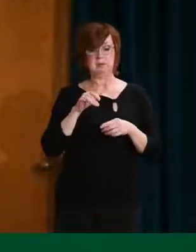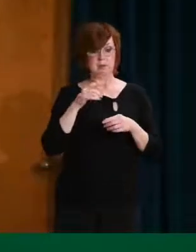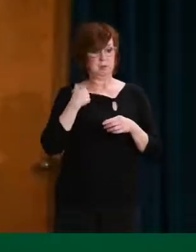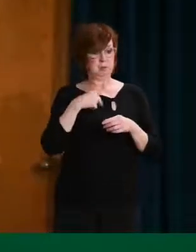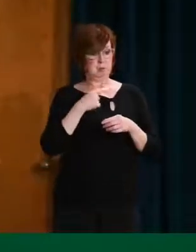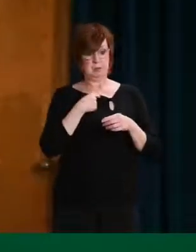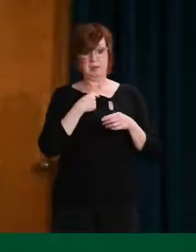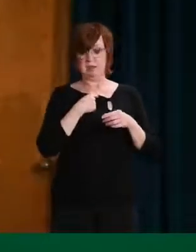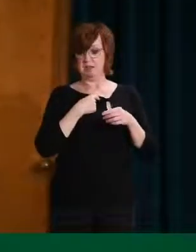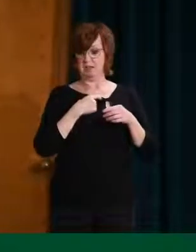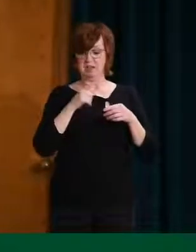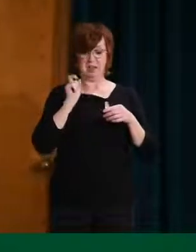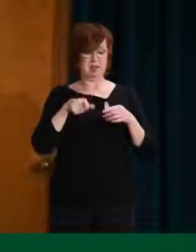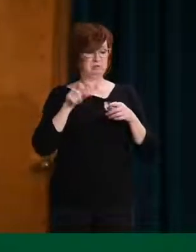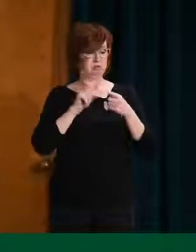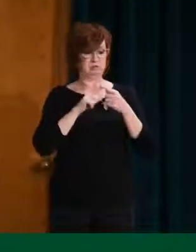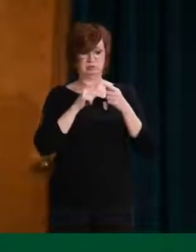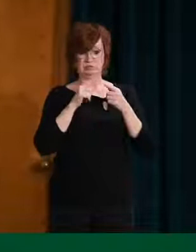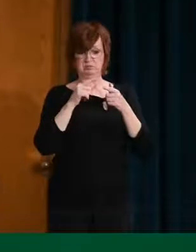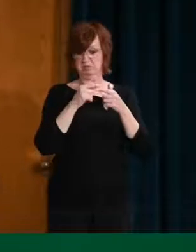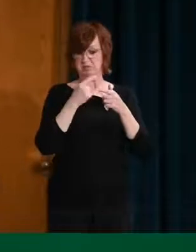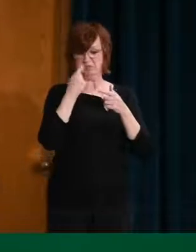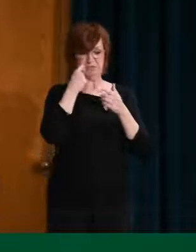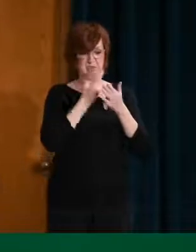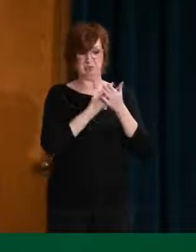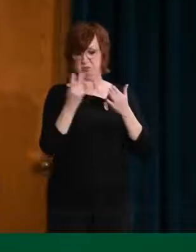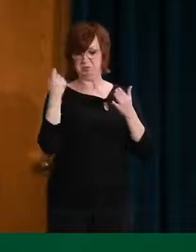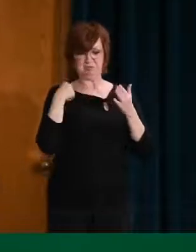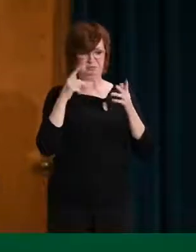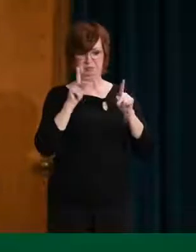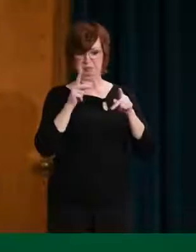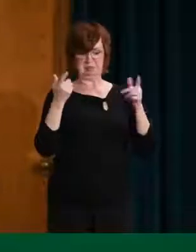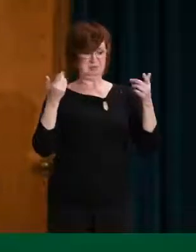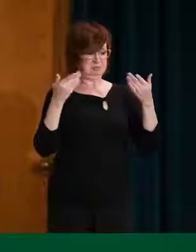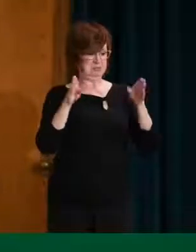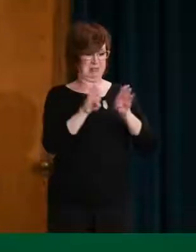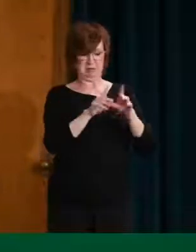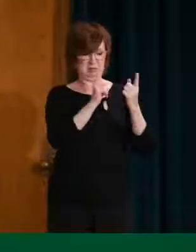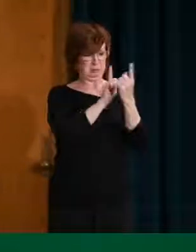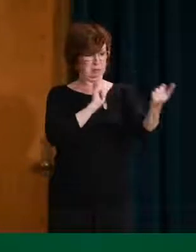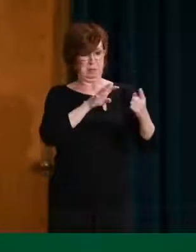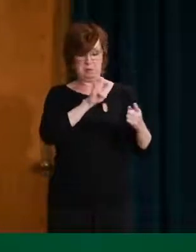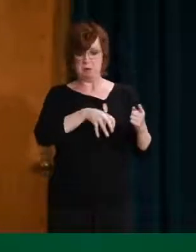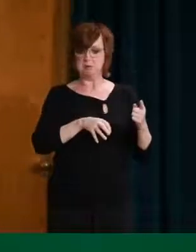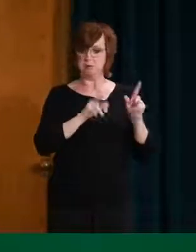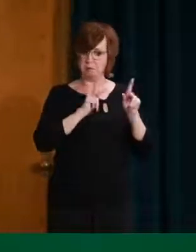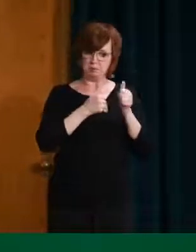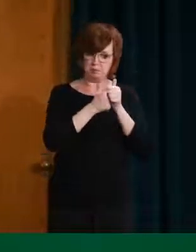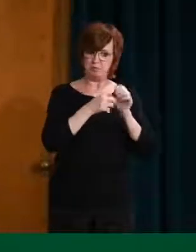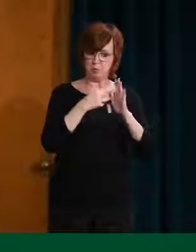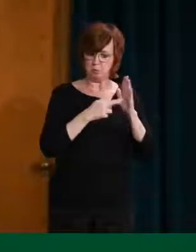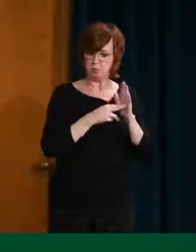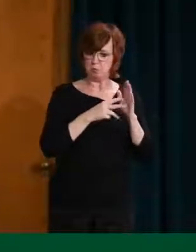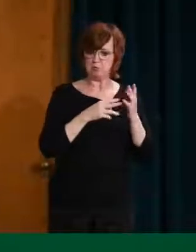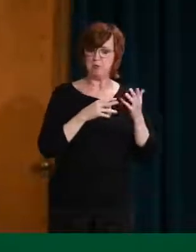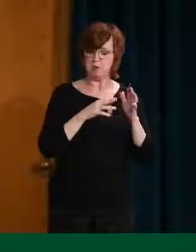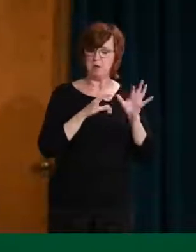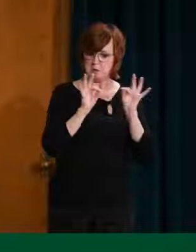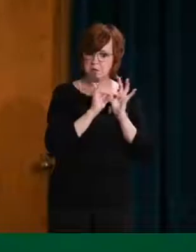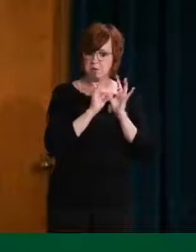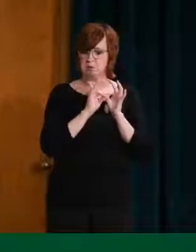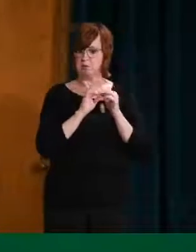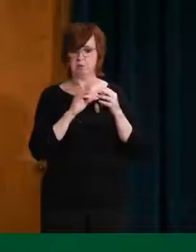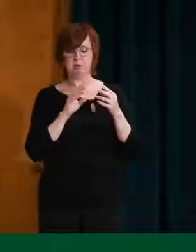enacted, and how closely people were following these measures, whether the population is